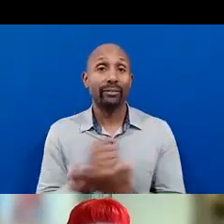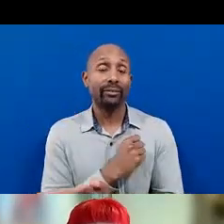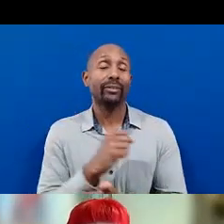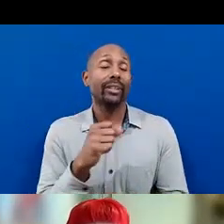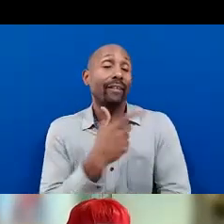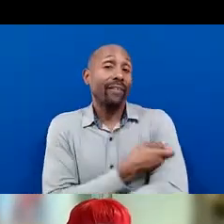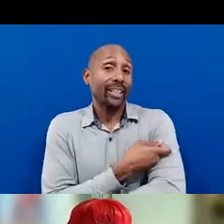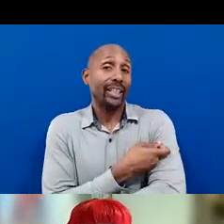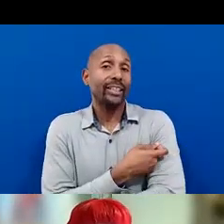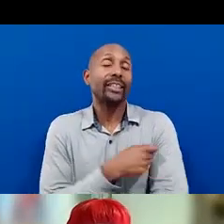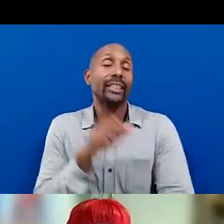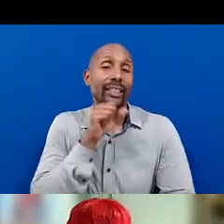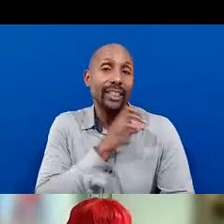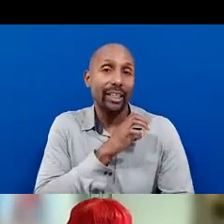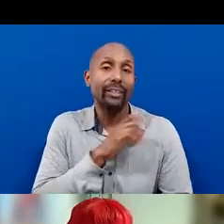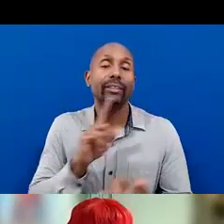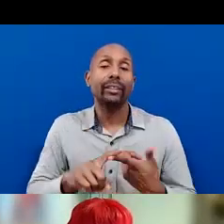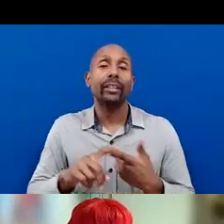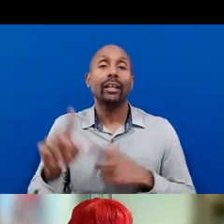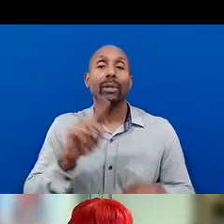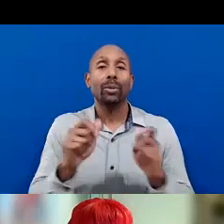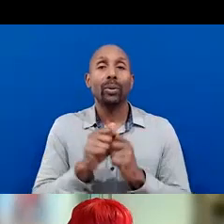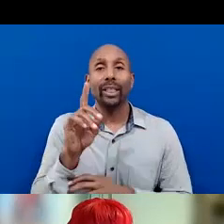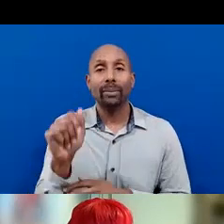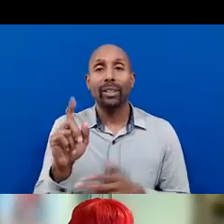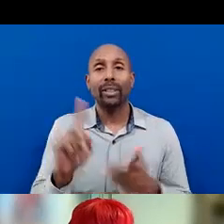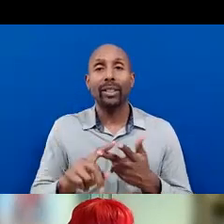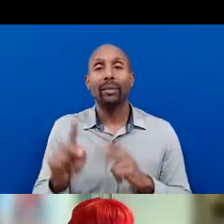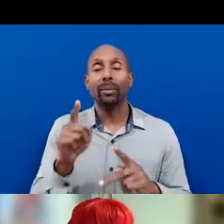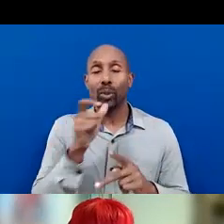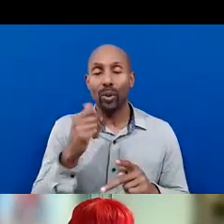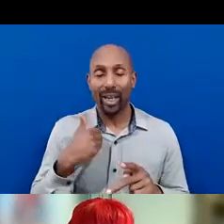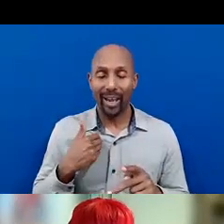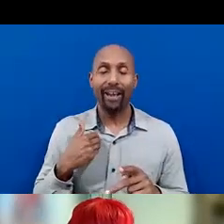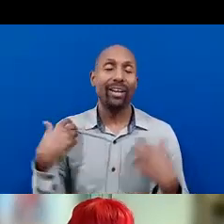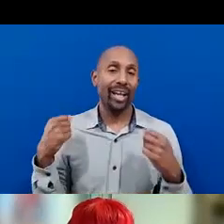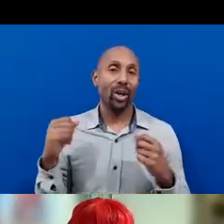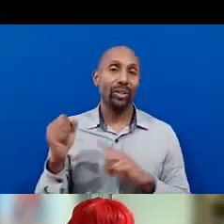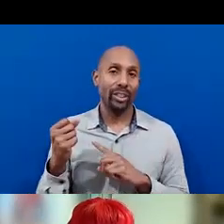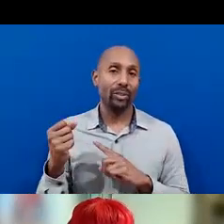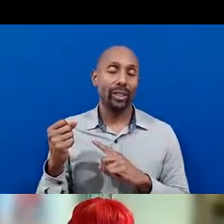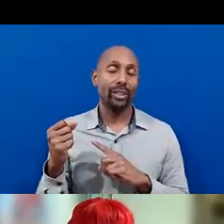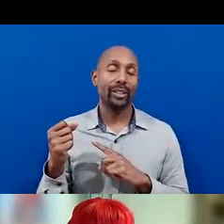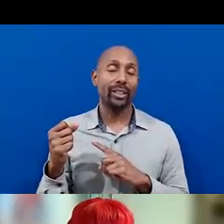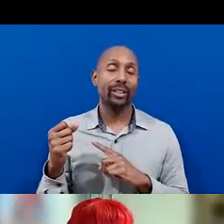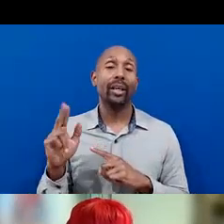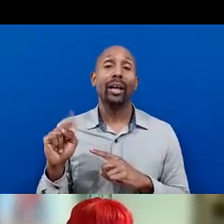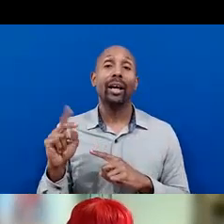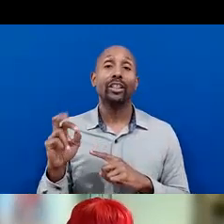disabilities and folks who had underlying health conditions. So if those folks have not been boosted yet and they